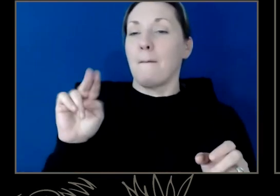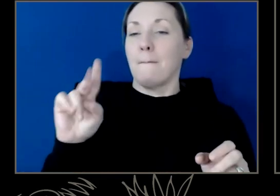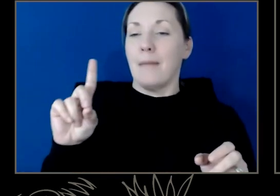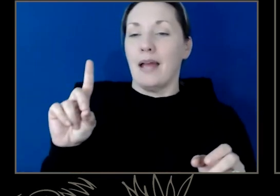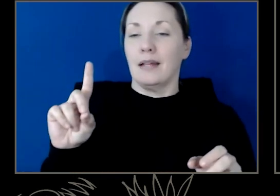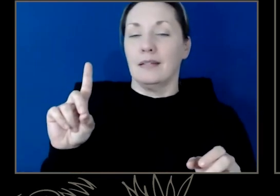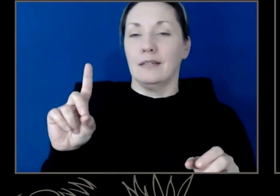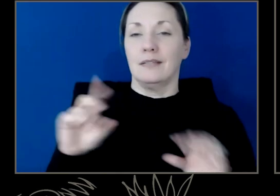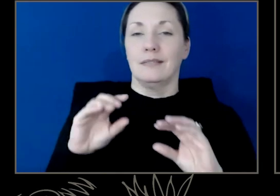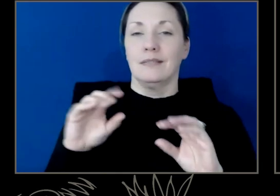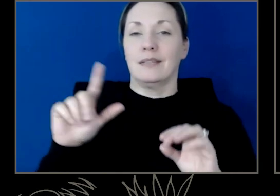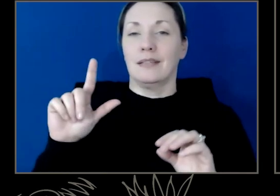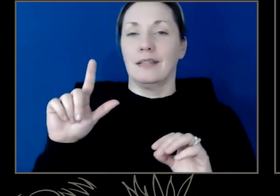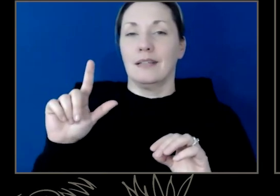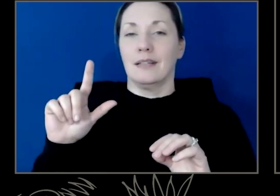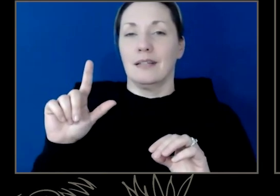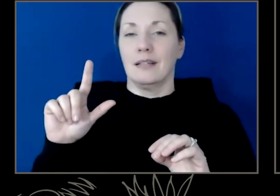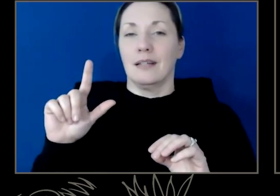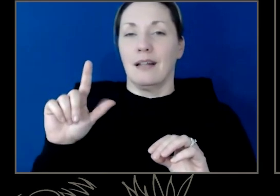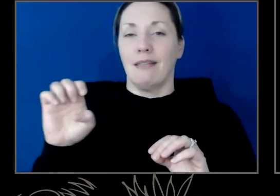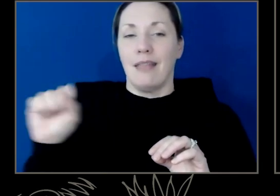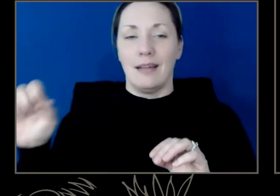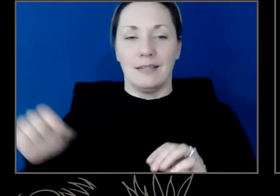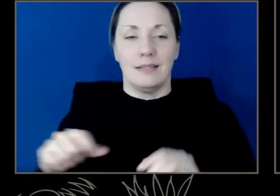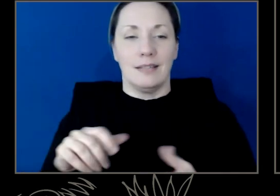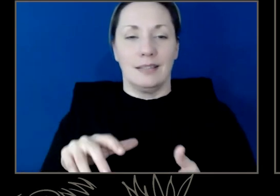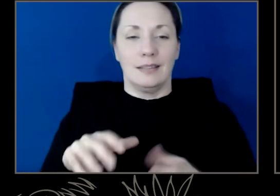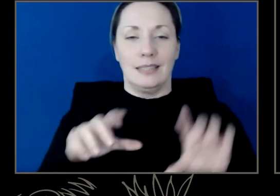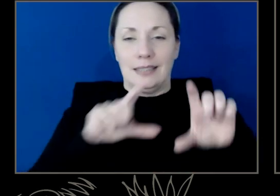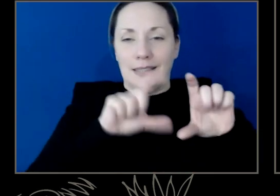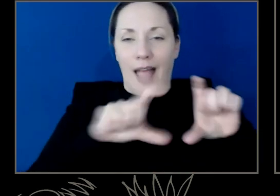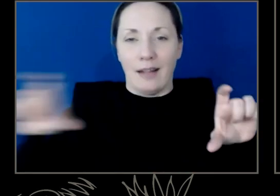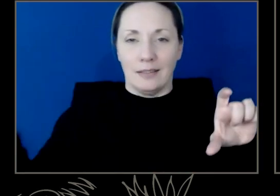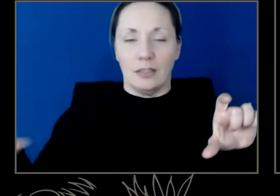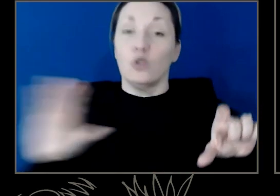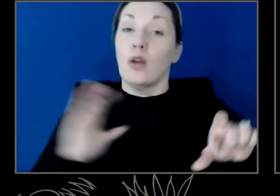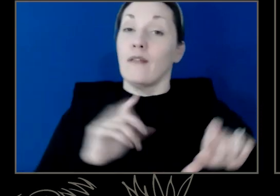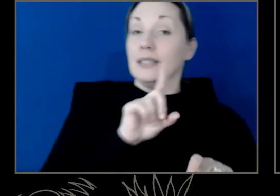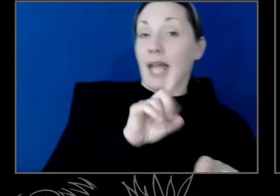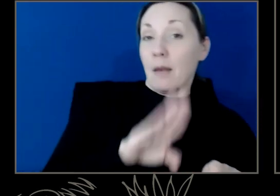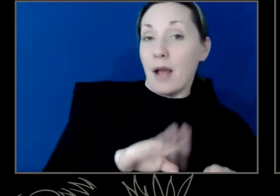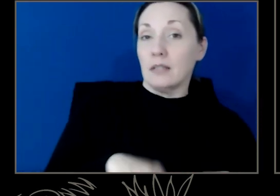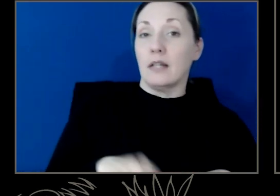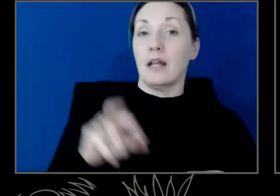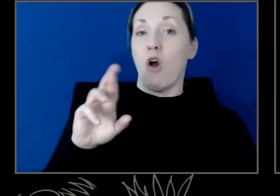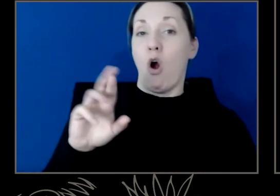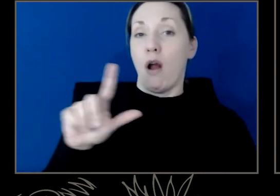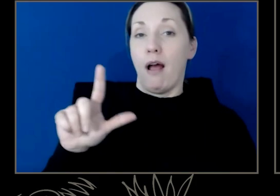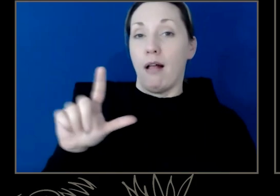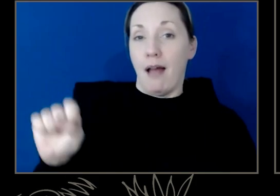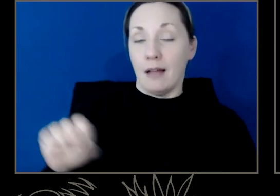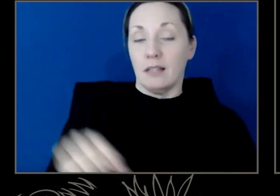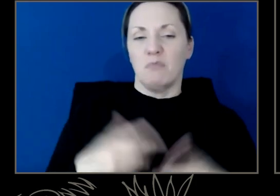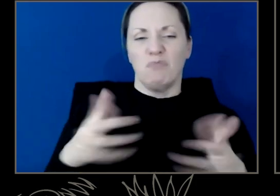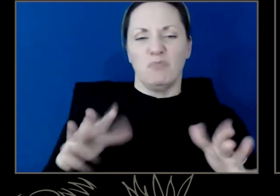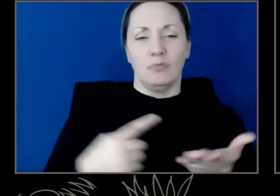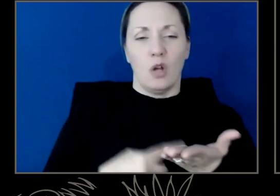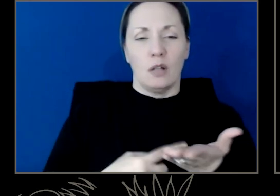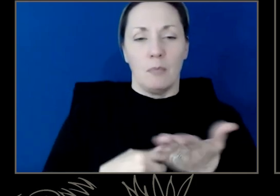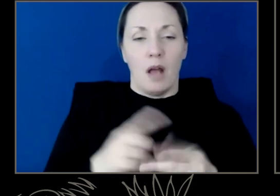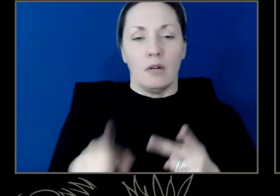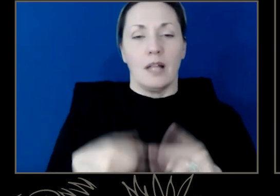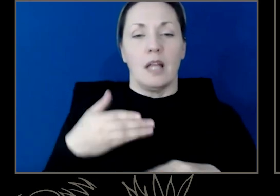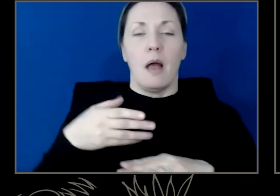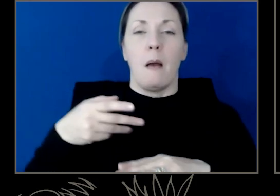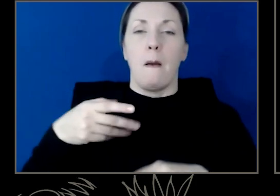where you have your database, and you have something like RLS that I already talked about, and then you have something like PostgREST